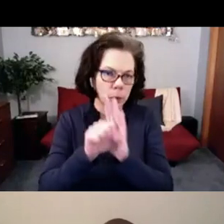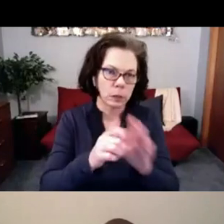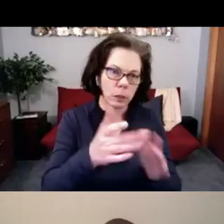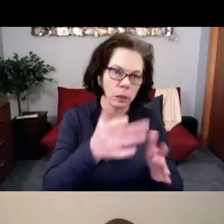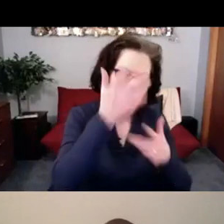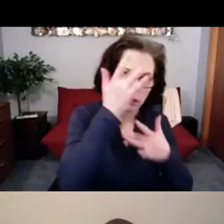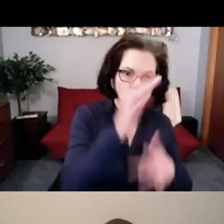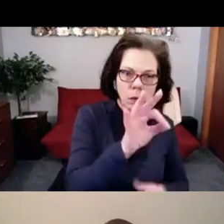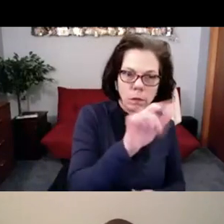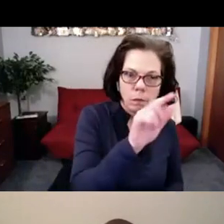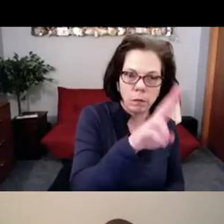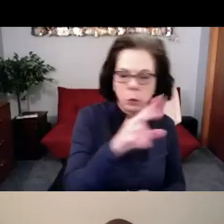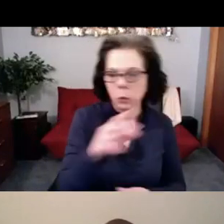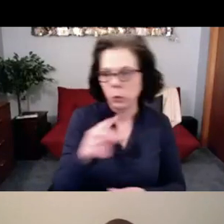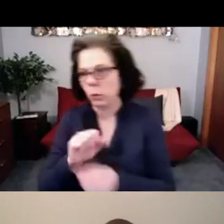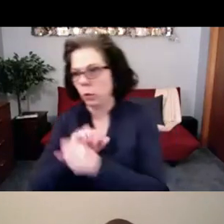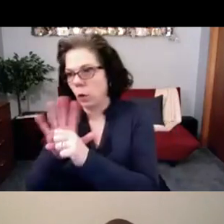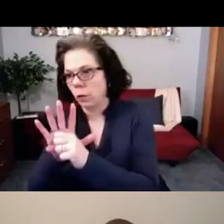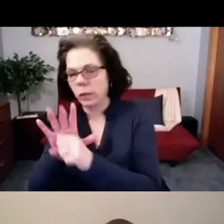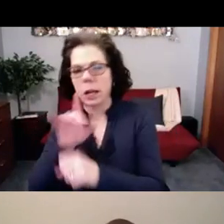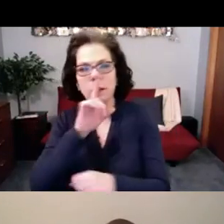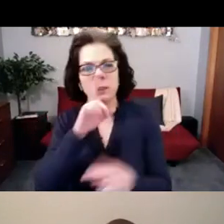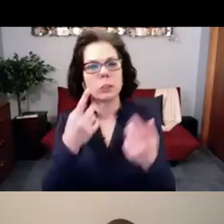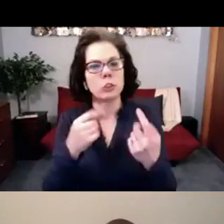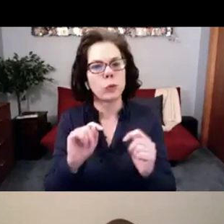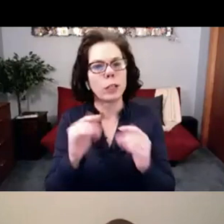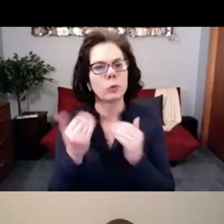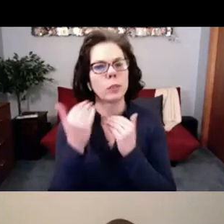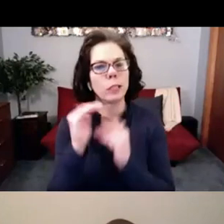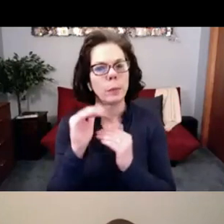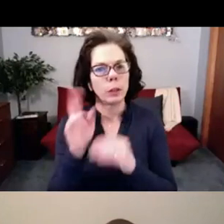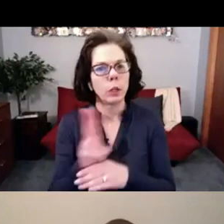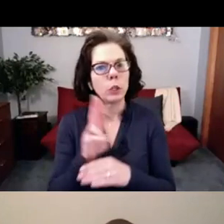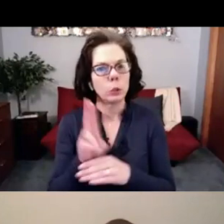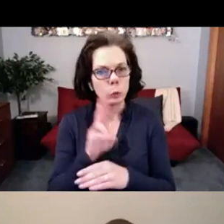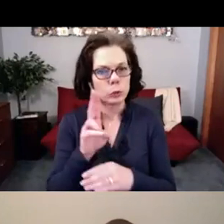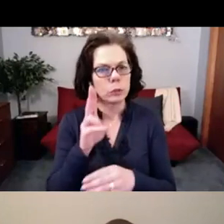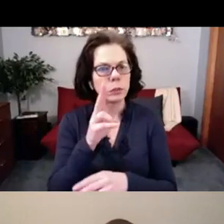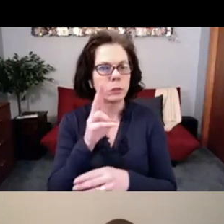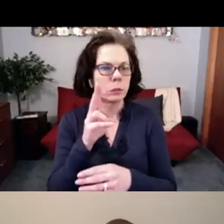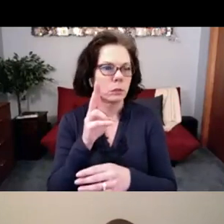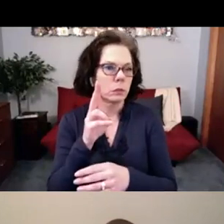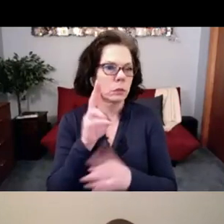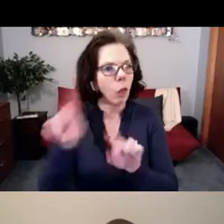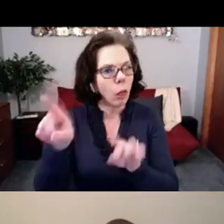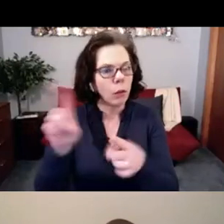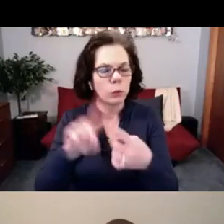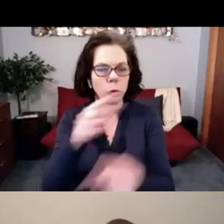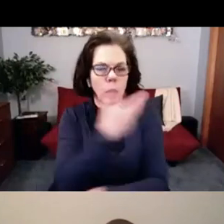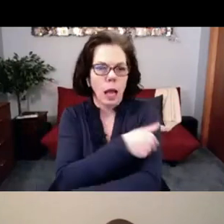the use of hospitals and services to support flu that wouldn't be then able to be used